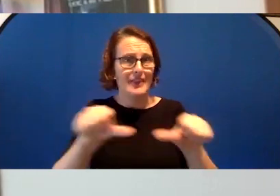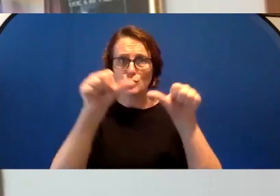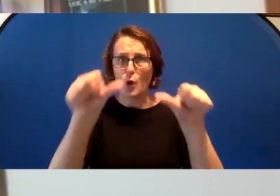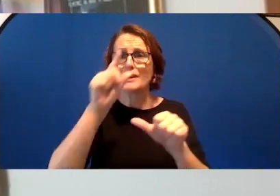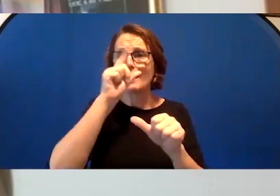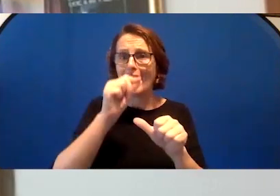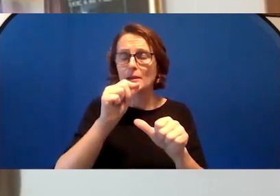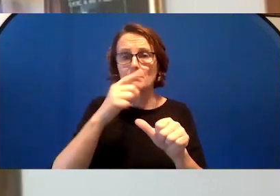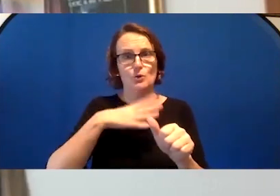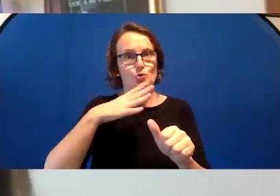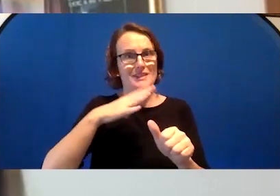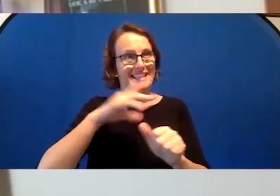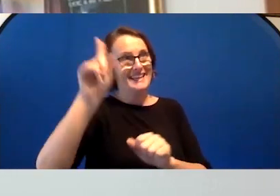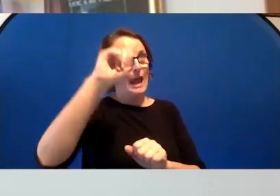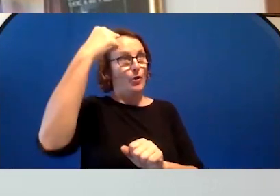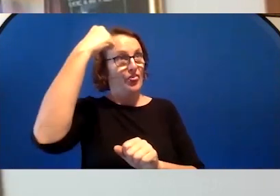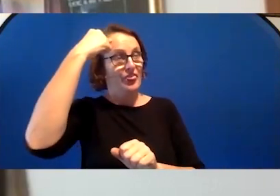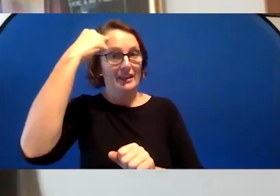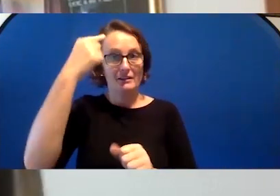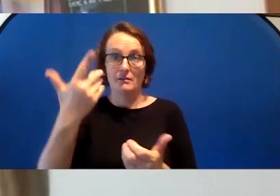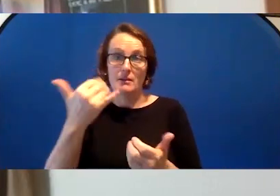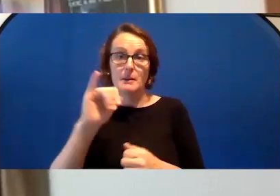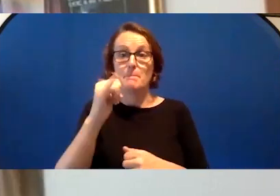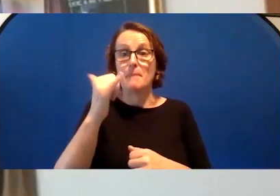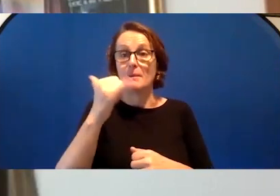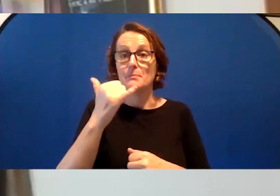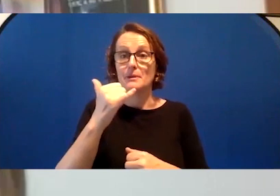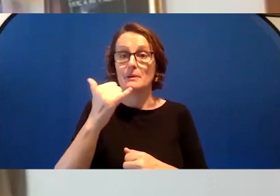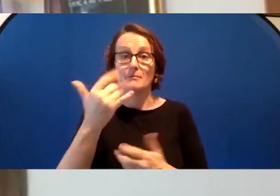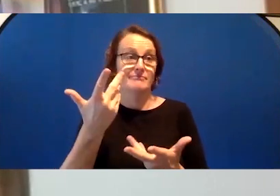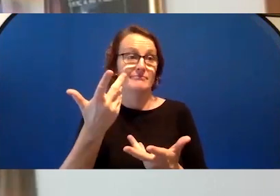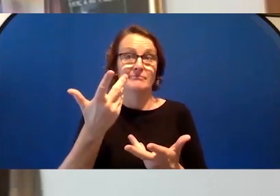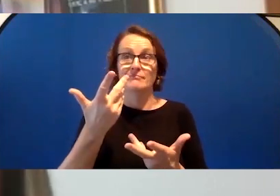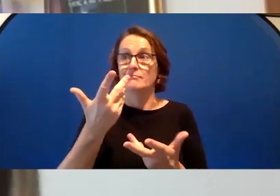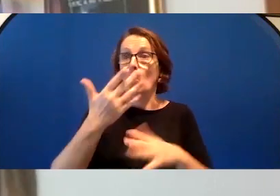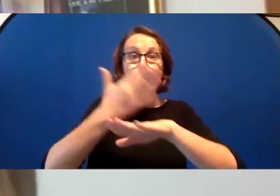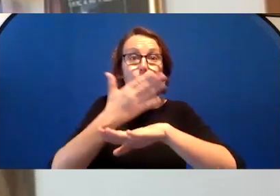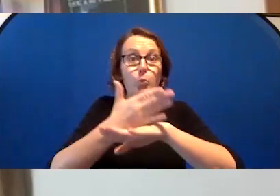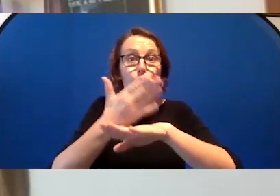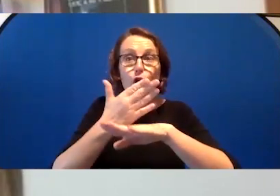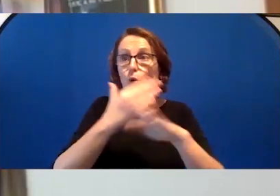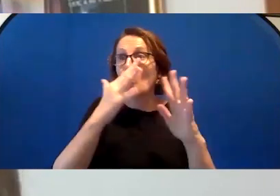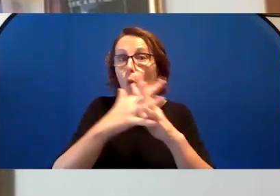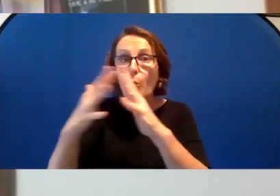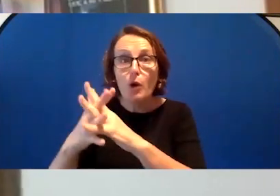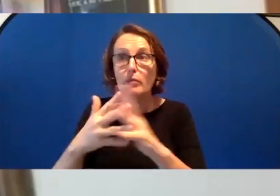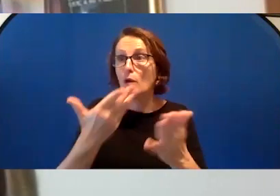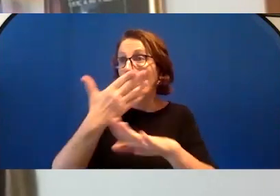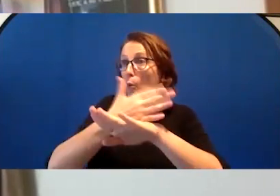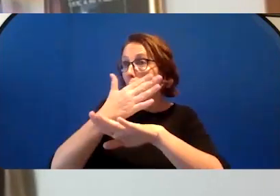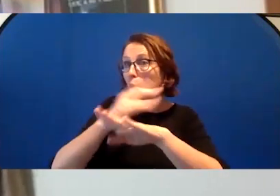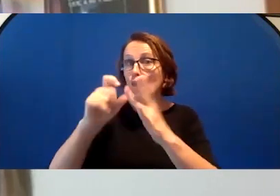needing to do this. If you need to stock shelves at your local grocery store, apply for assistance, apply to pause